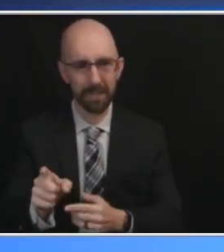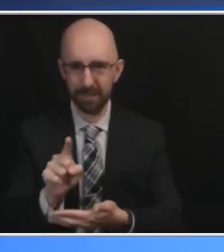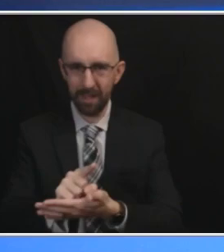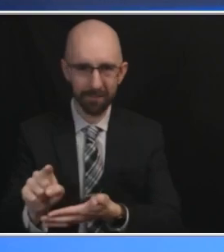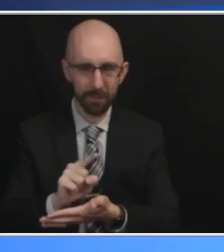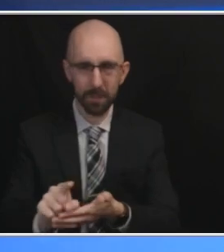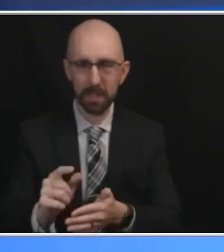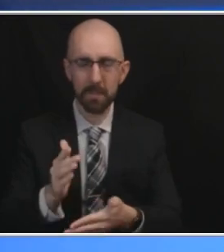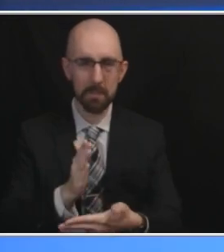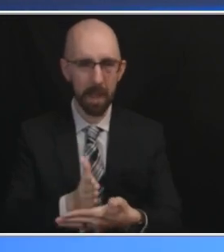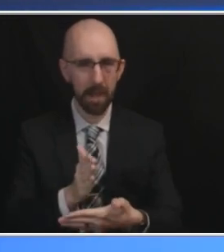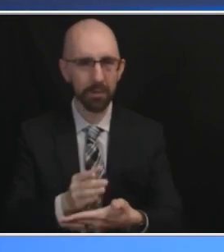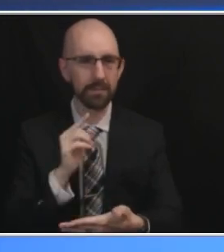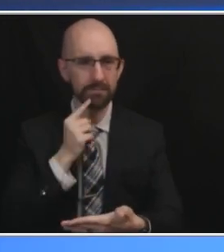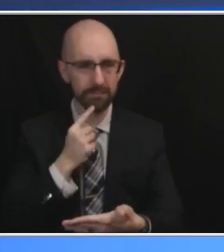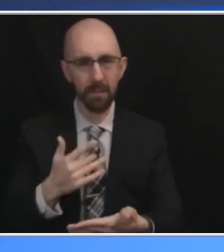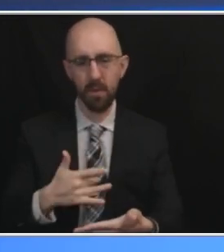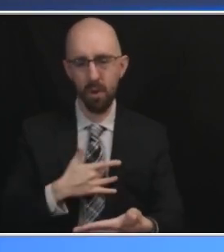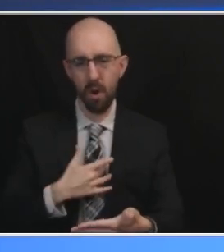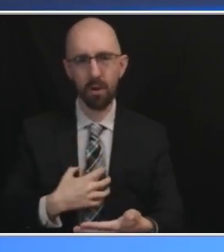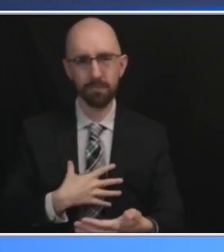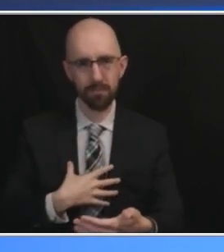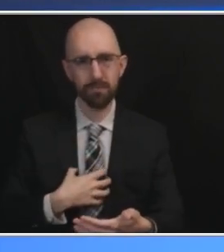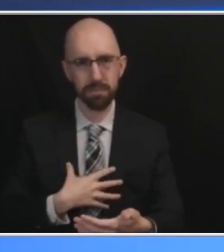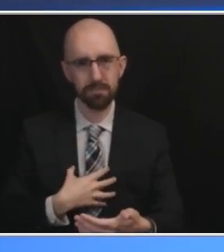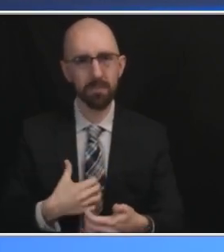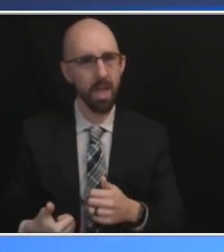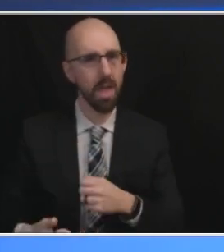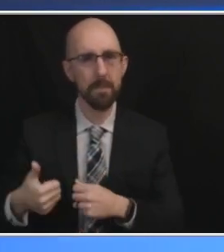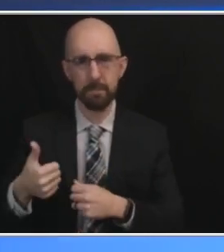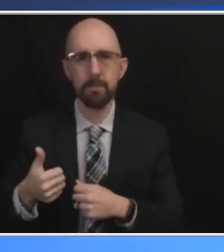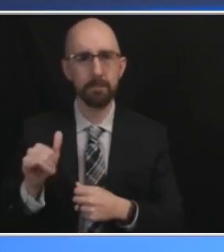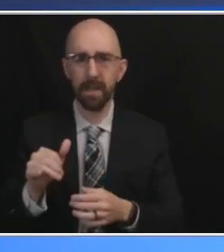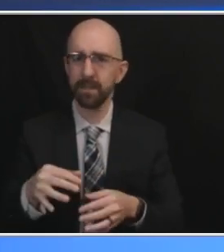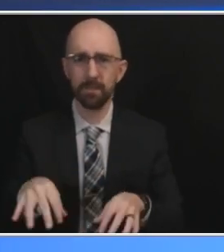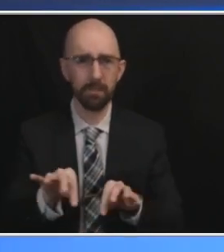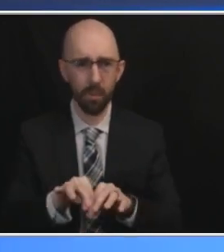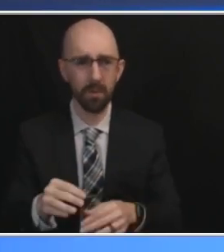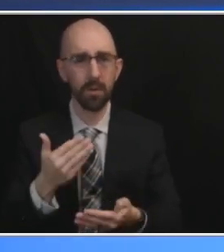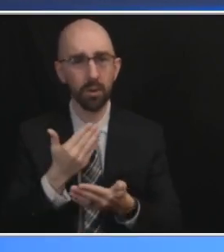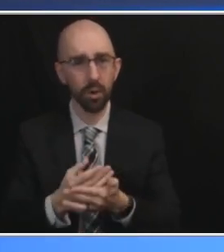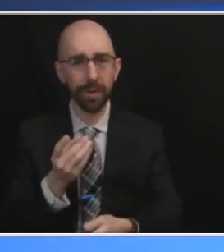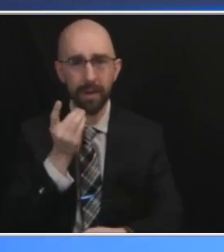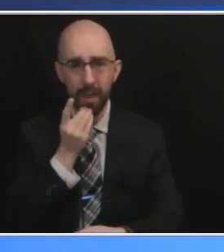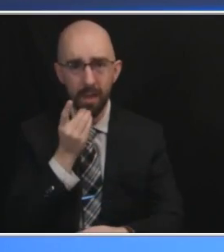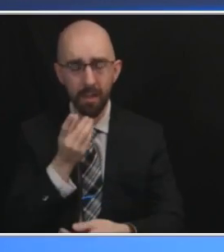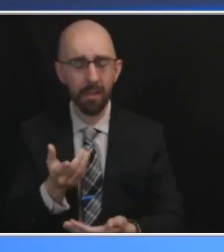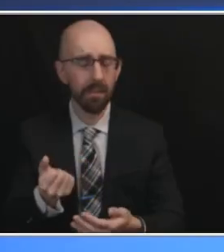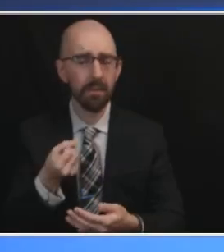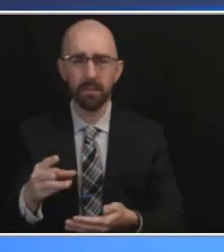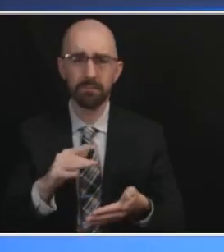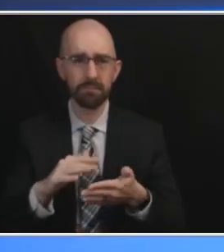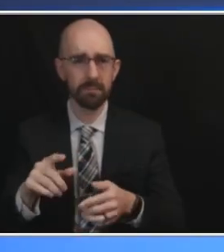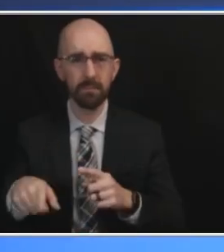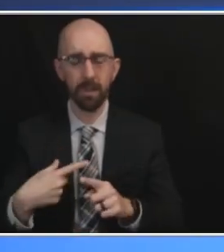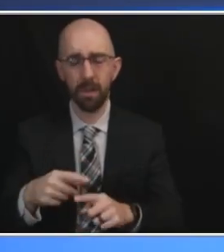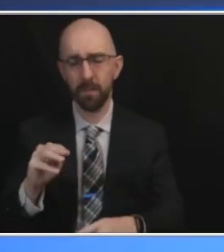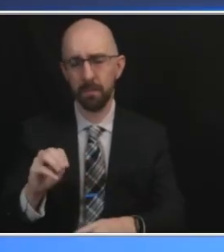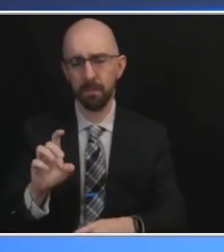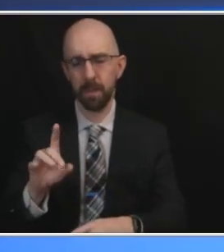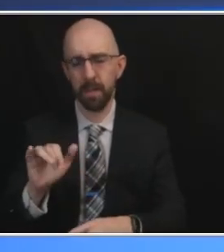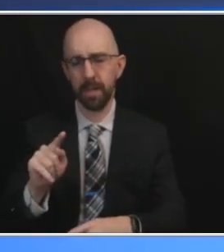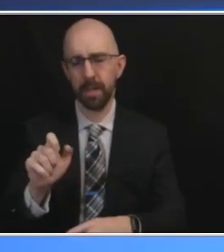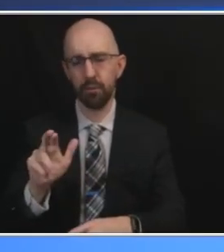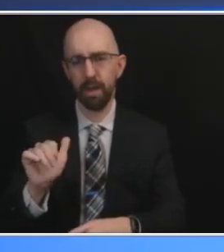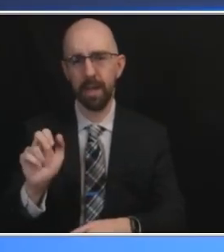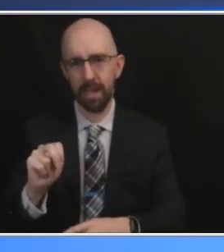intensity, getting that heart rate up. Those things are really, really important. Good diet. There's been a number of studies on the Mediterranean style diet and its